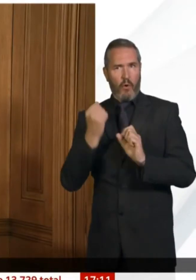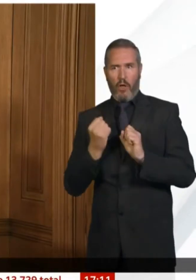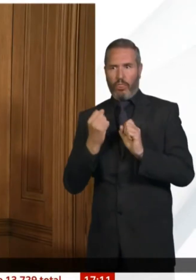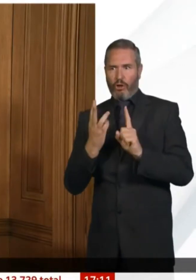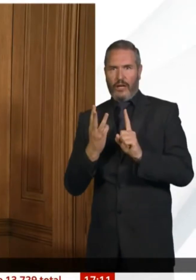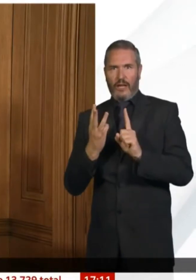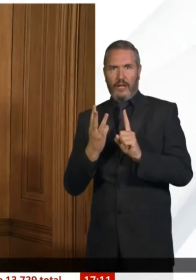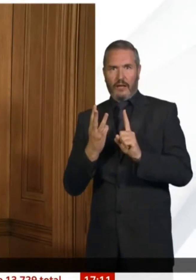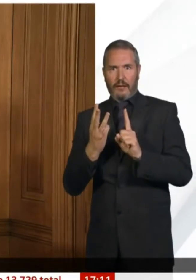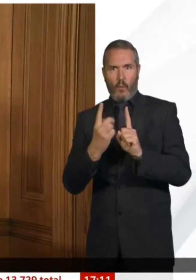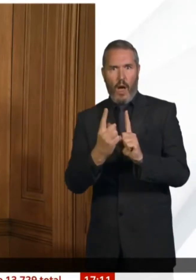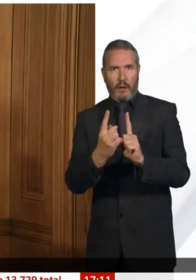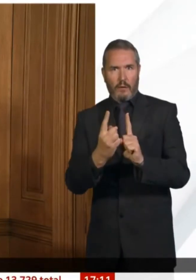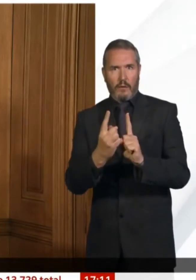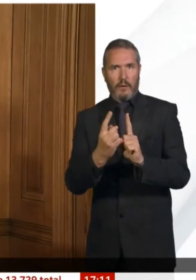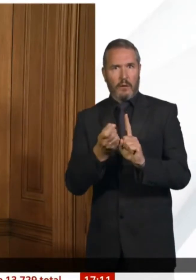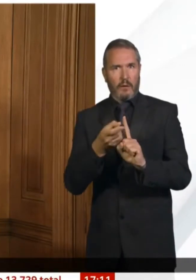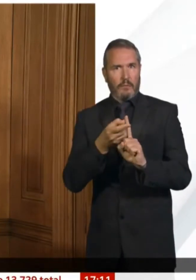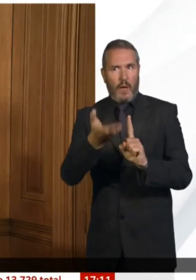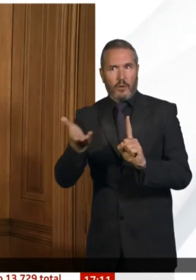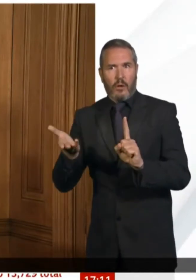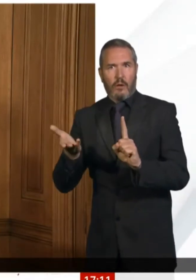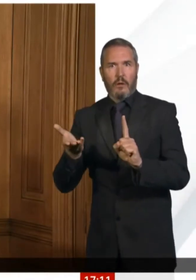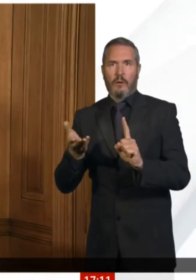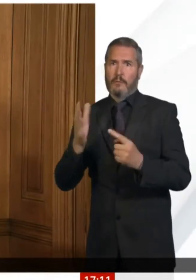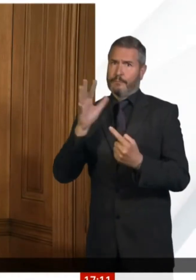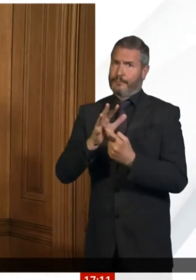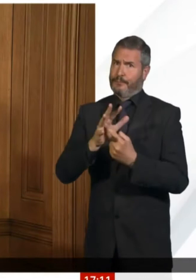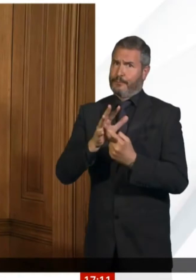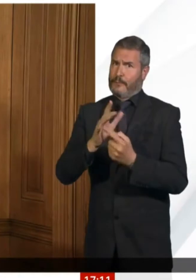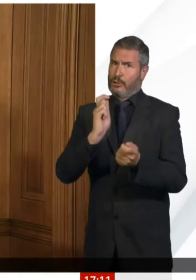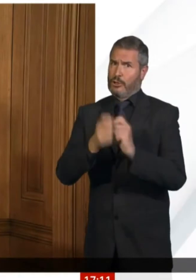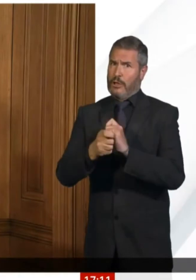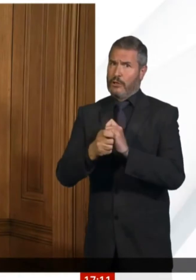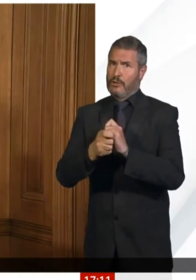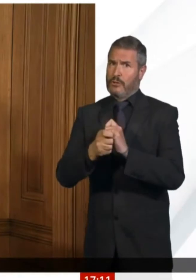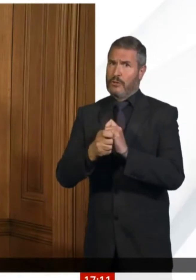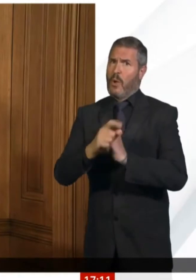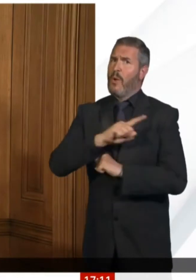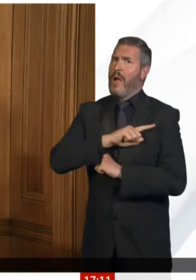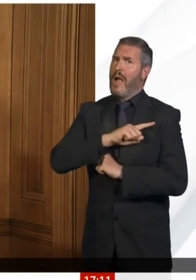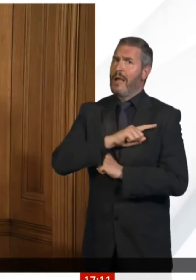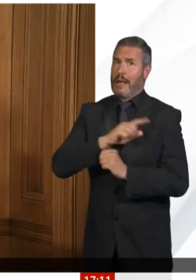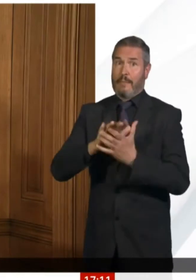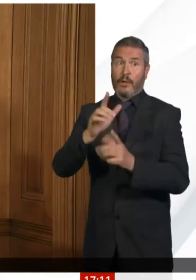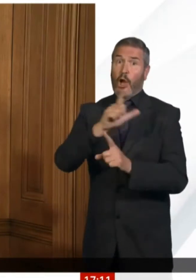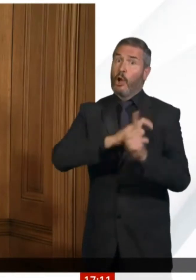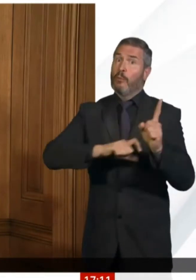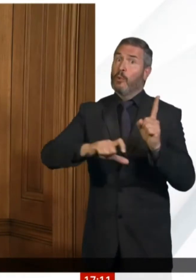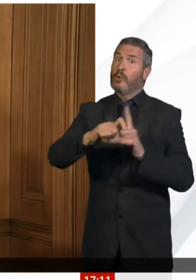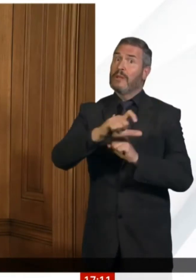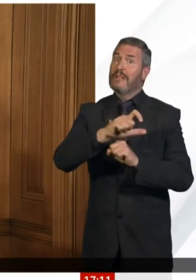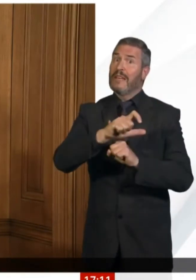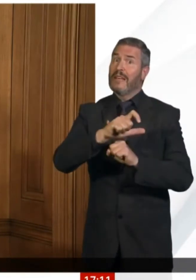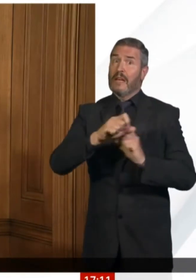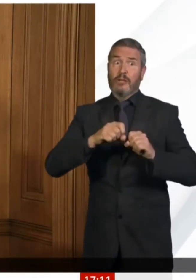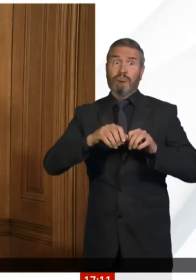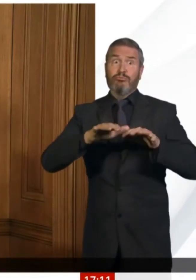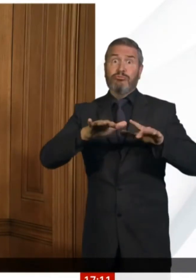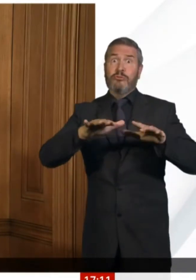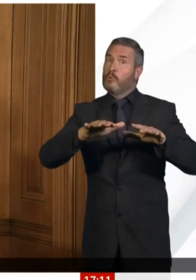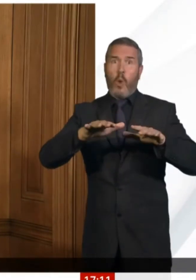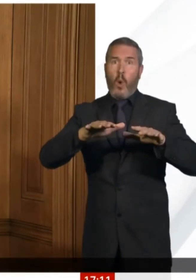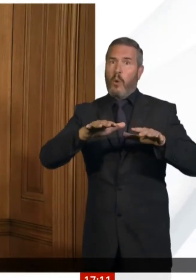person. That's an important change. It means in the community it's likely that the virus and the epidemic is now